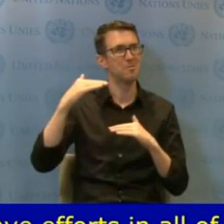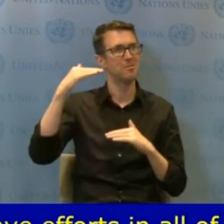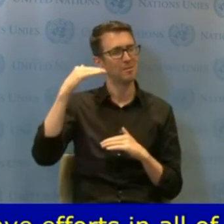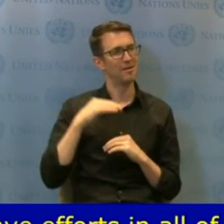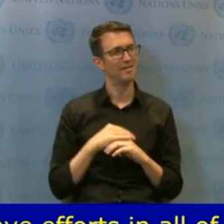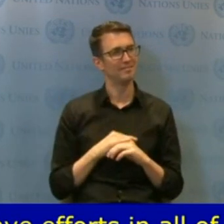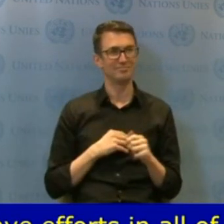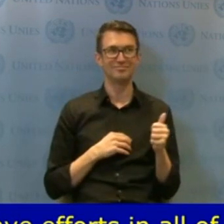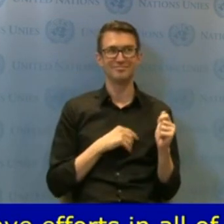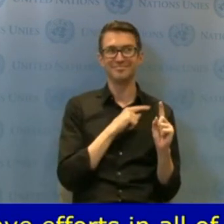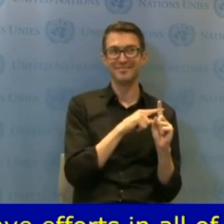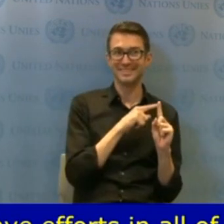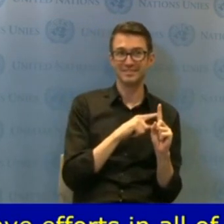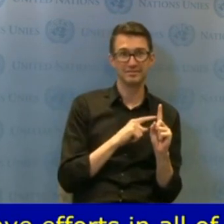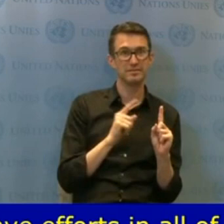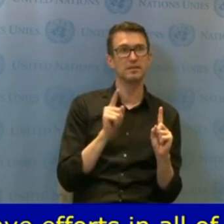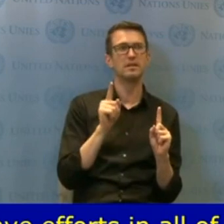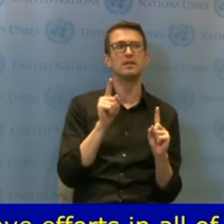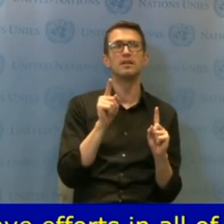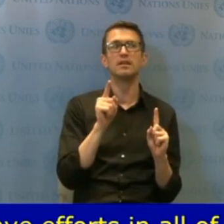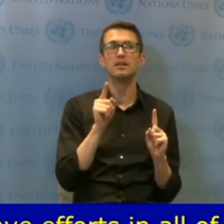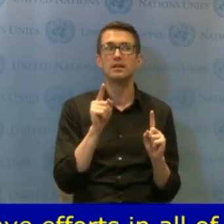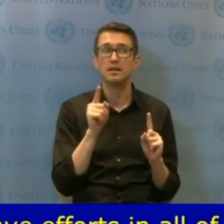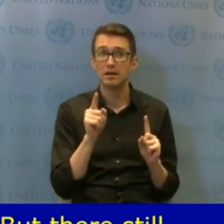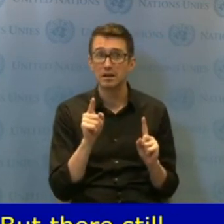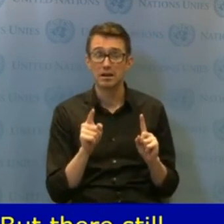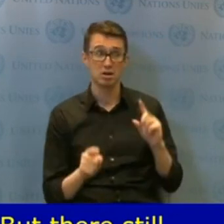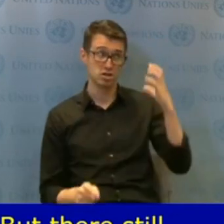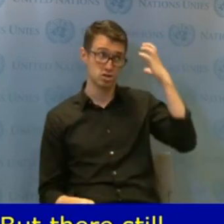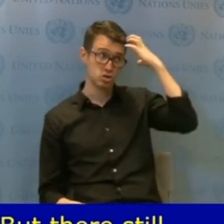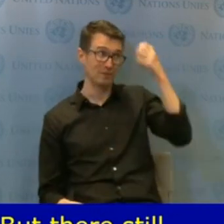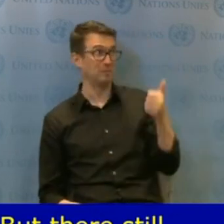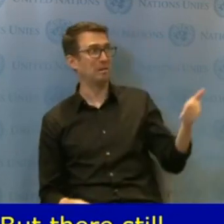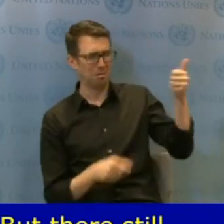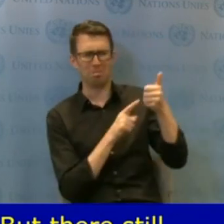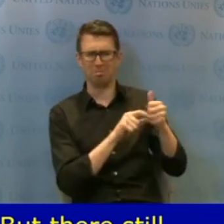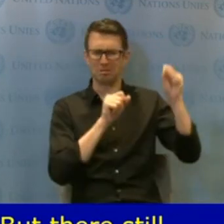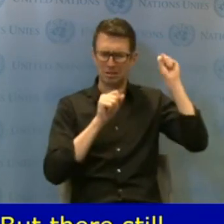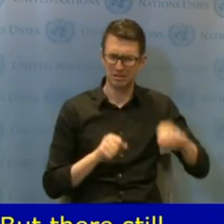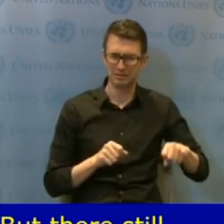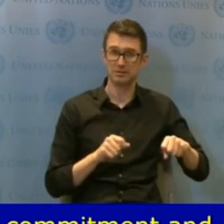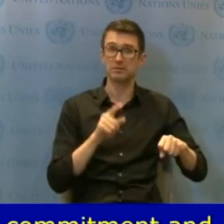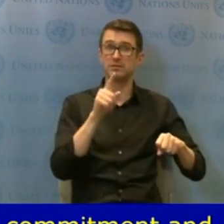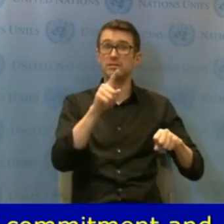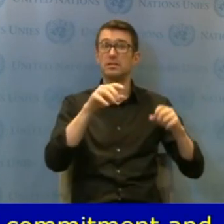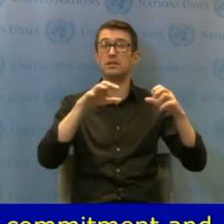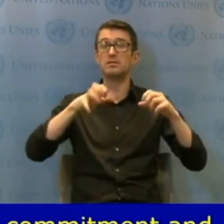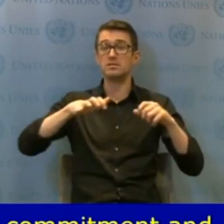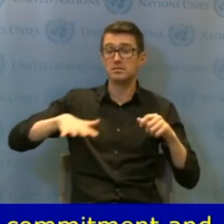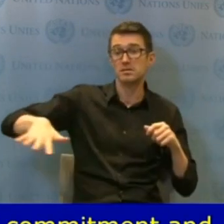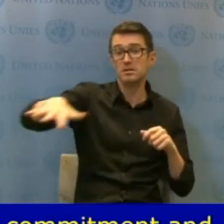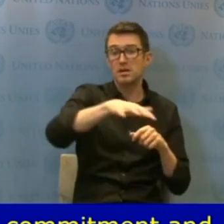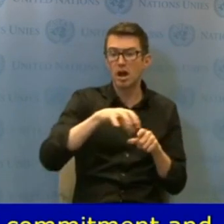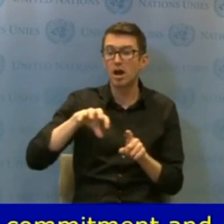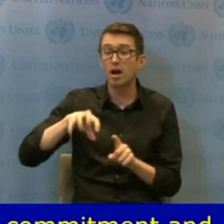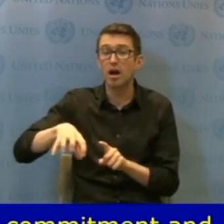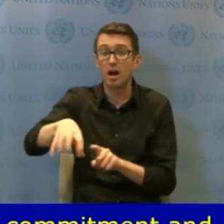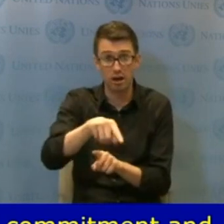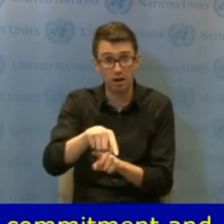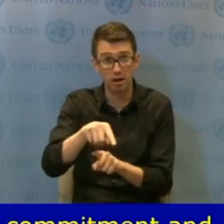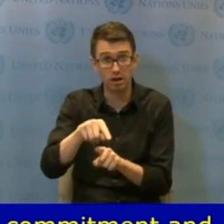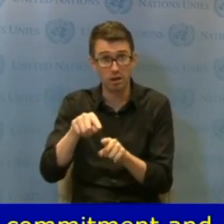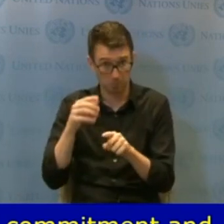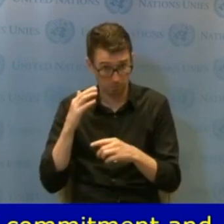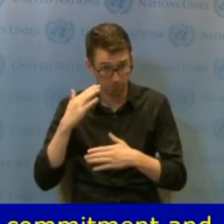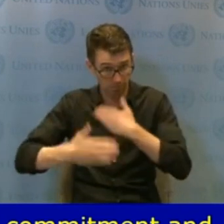capacity, and the local coordinating mechanisms, and the local technical knowledge. And so I